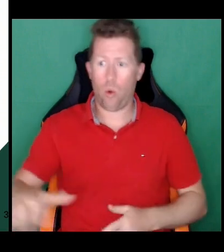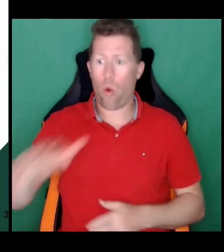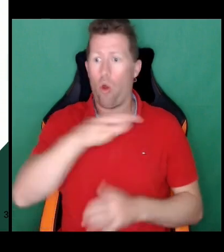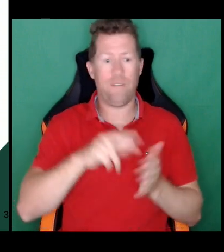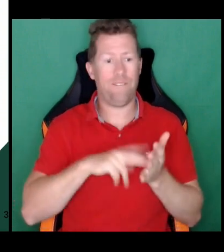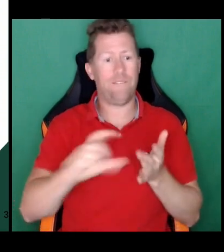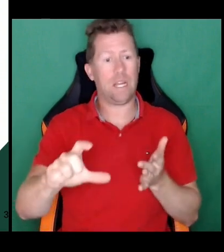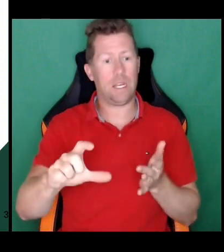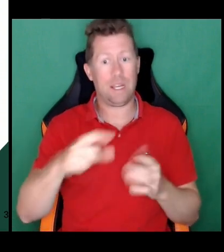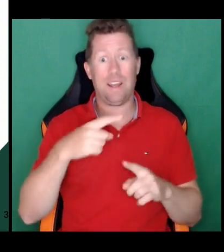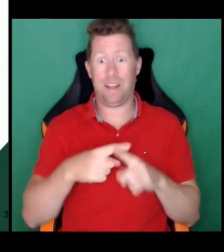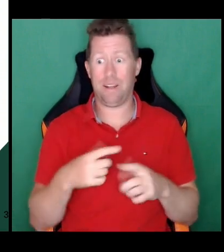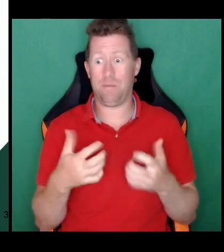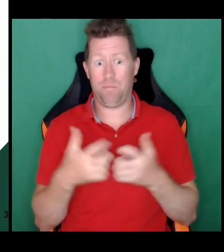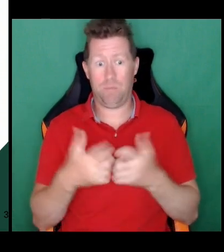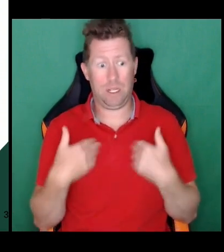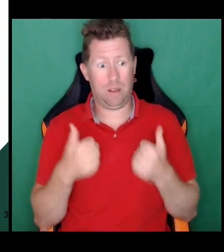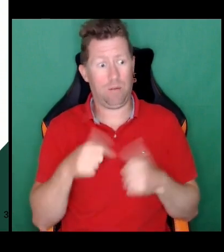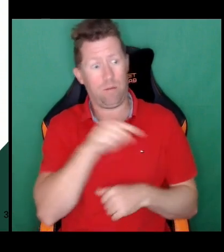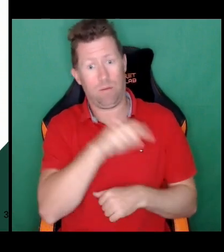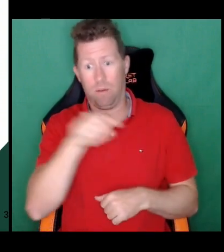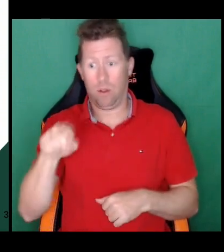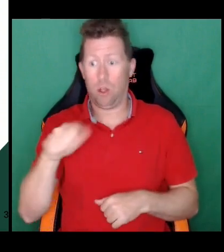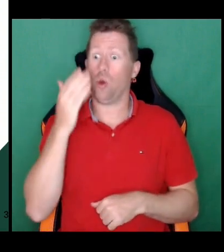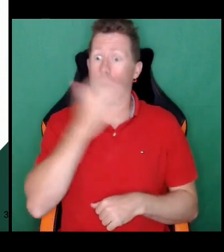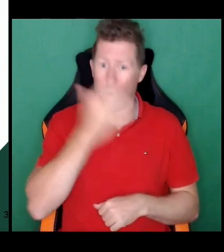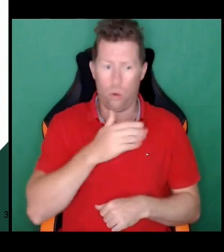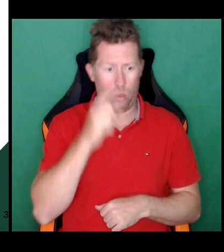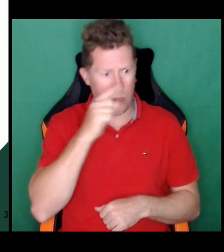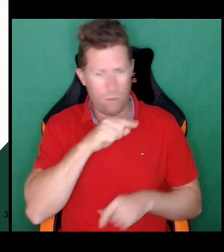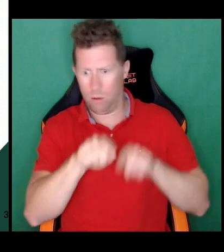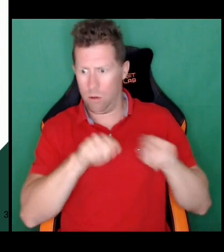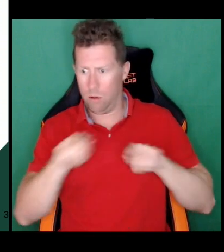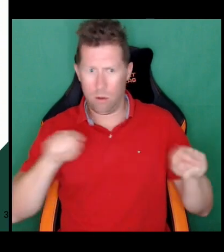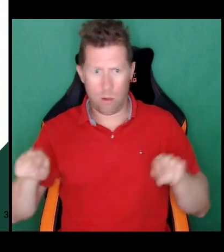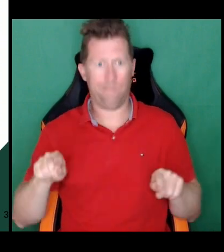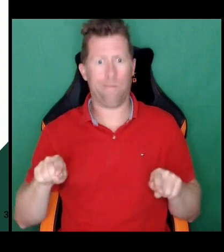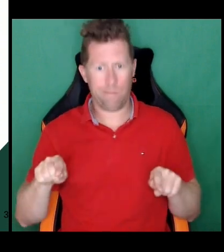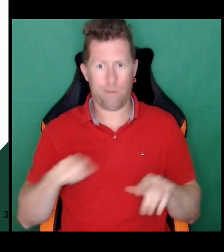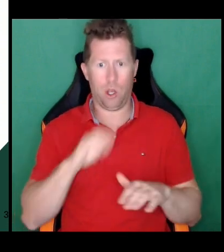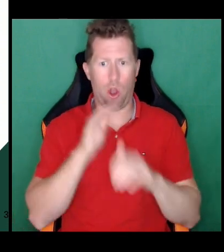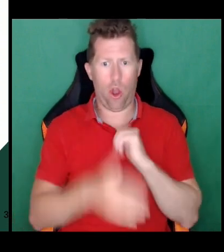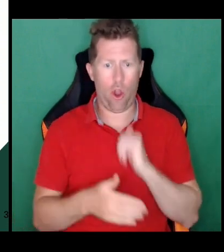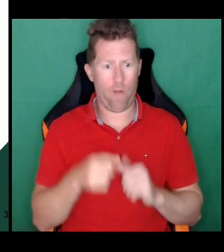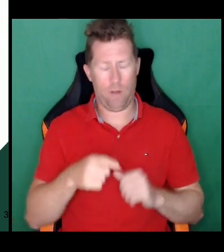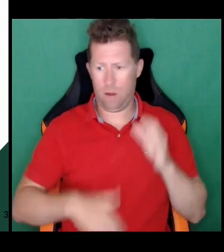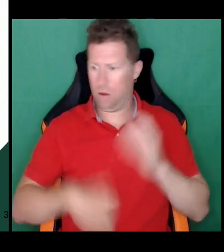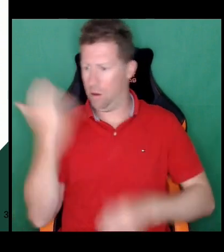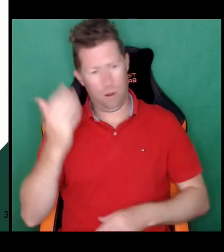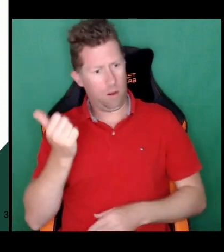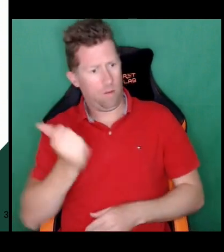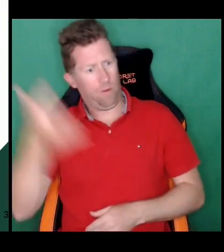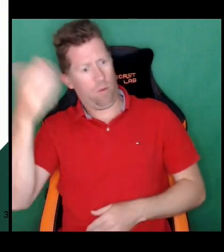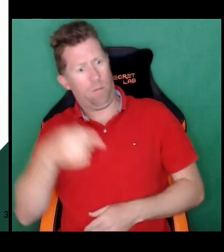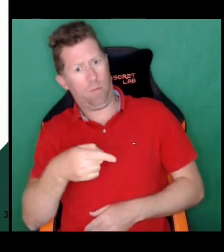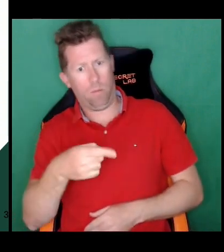and certainly when you speak to health and school leaders across Victoria than the rapid, unprecedented and extremely